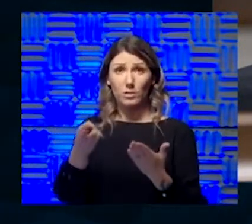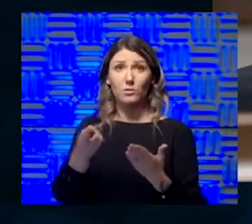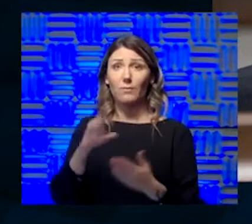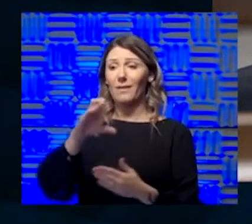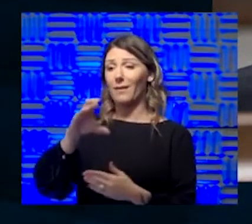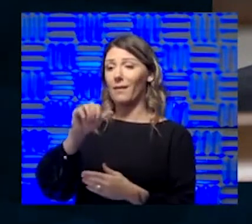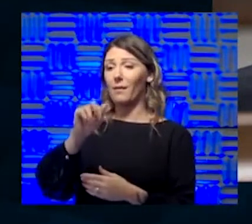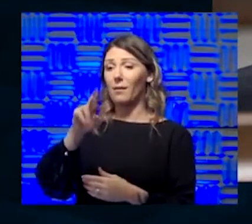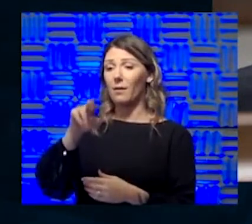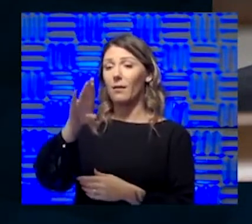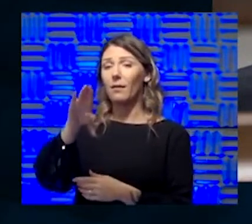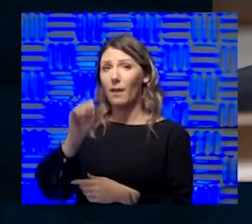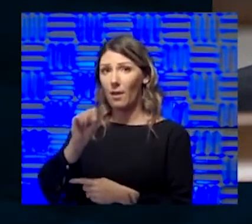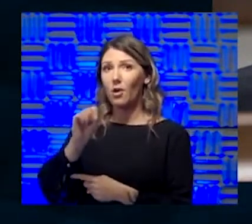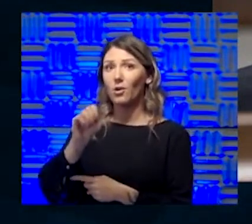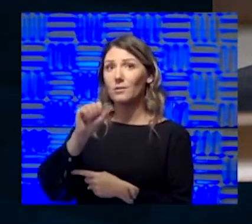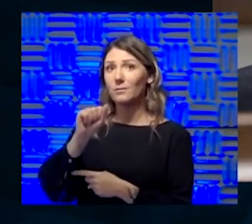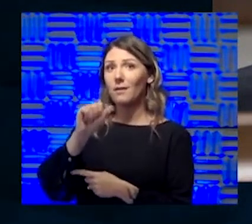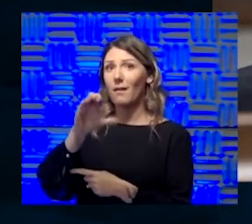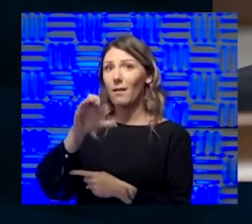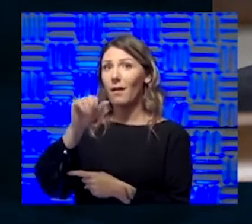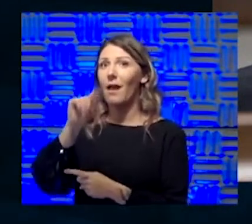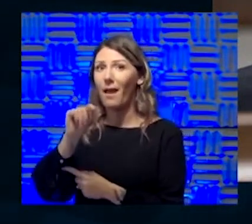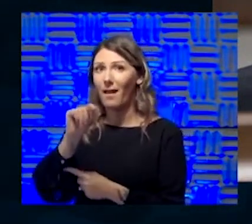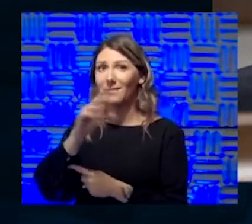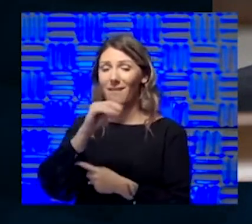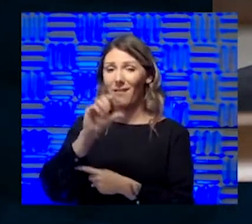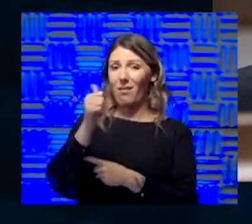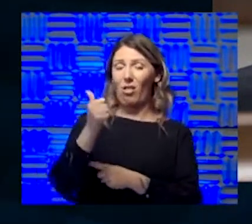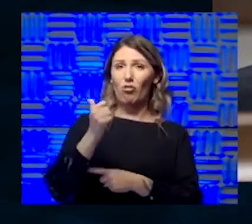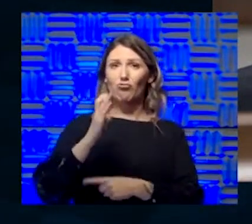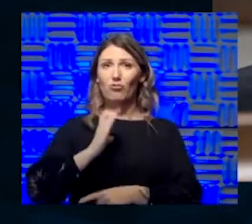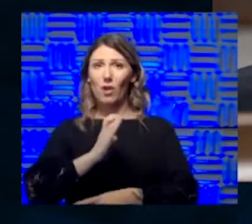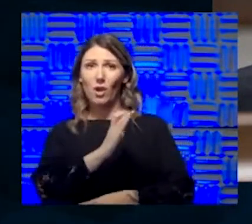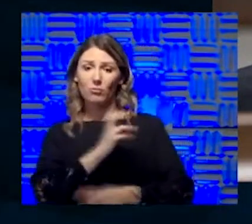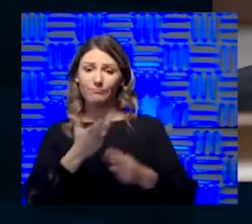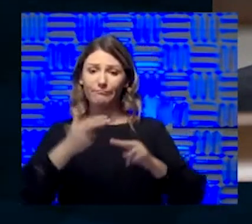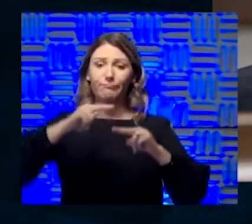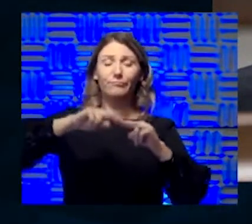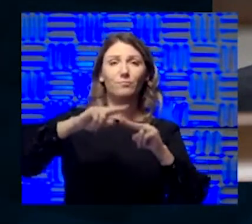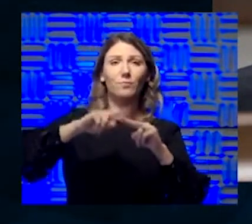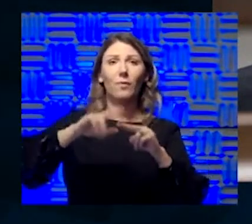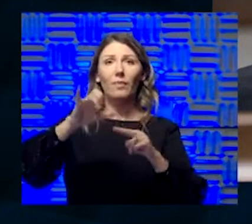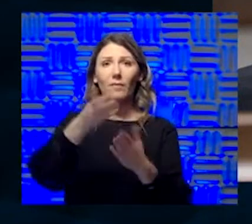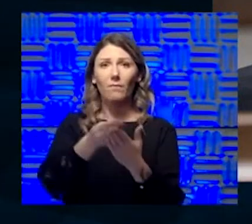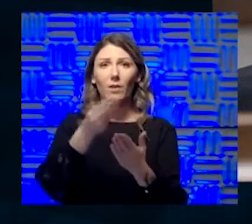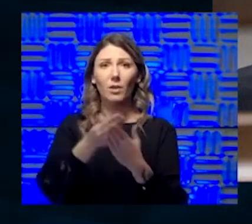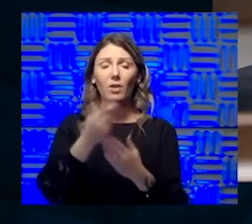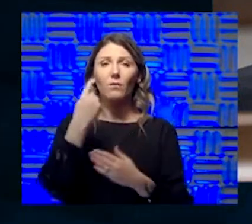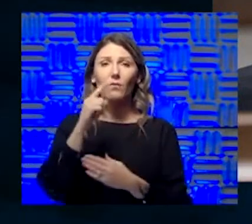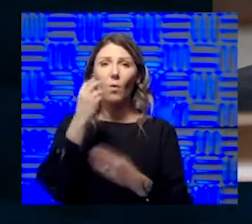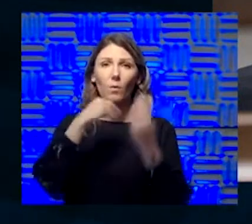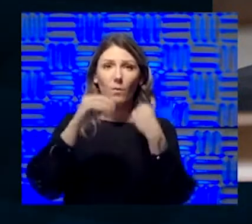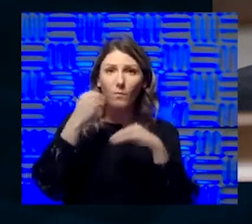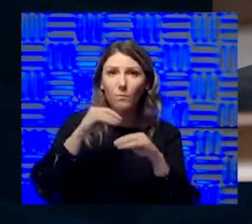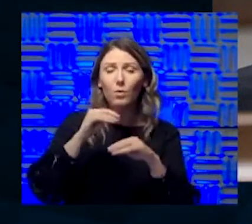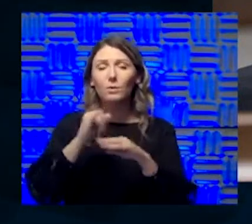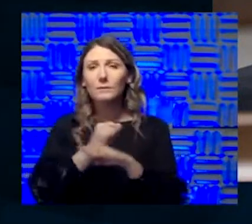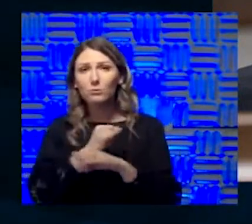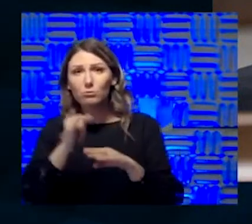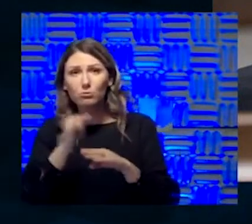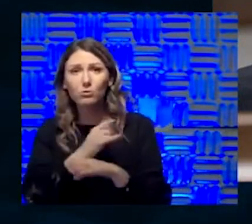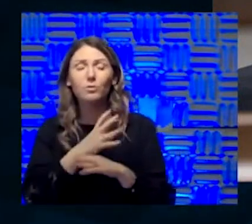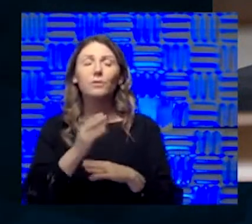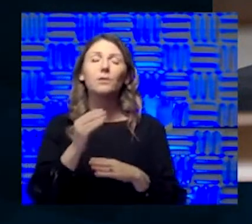Act and other actions by Congress has increased the funding for the Food and Drug Administration dramatically. And so it in some